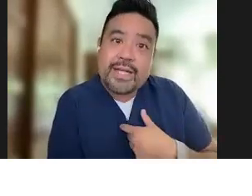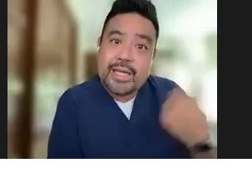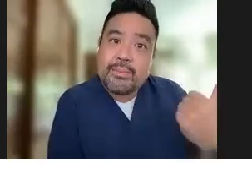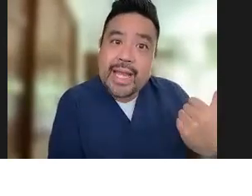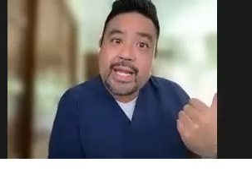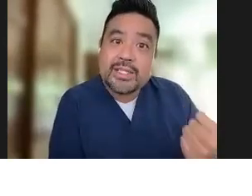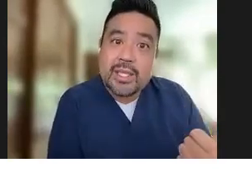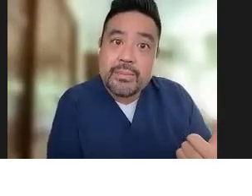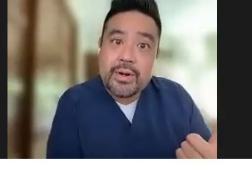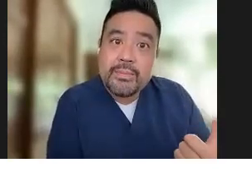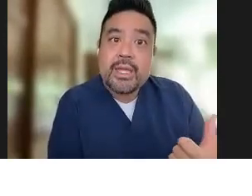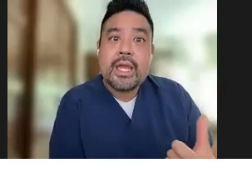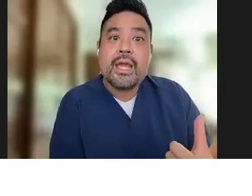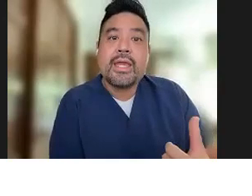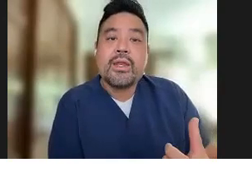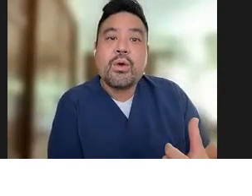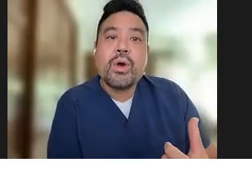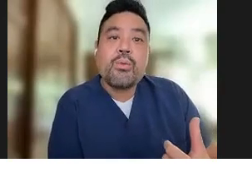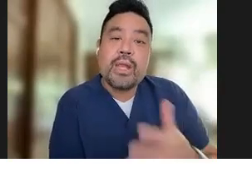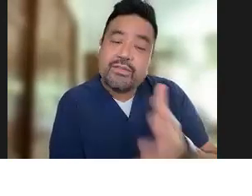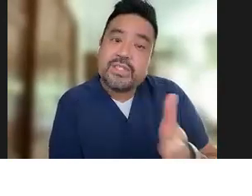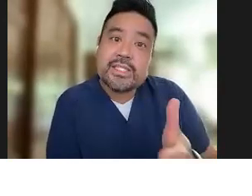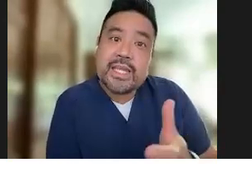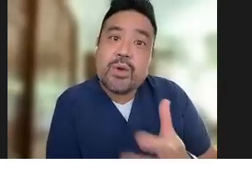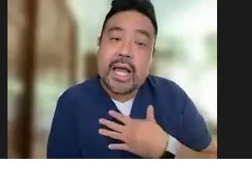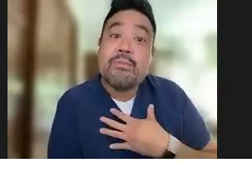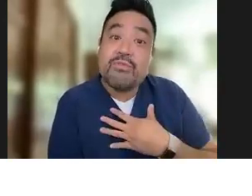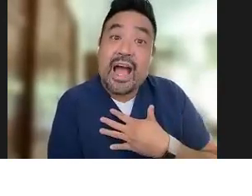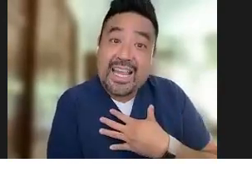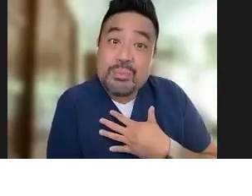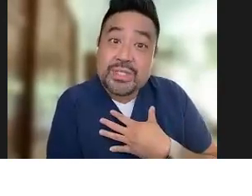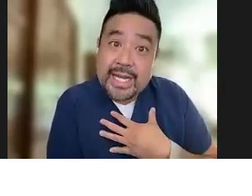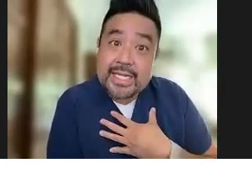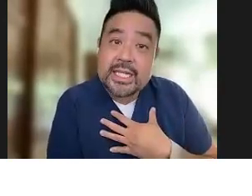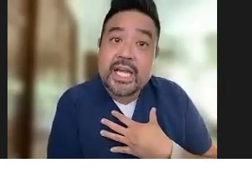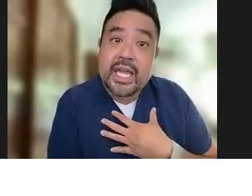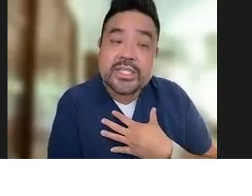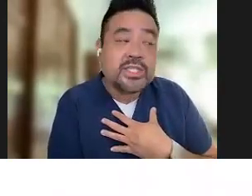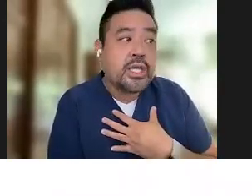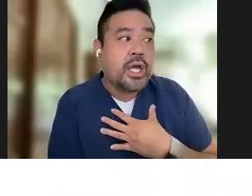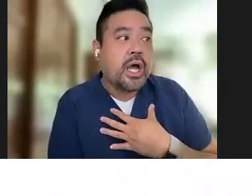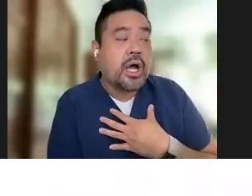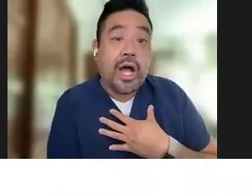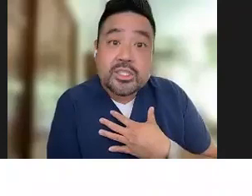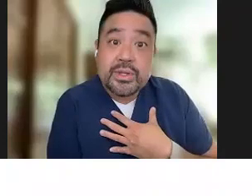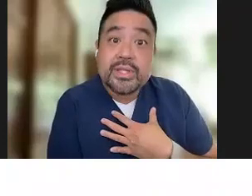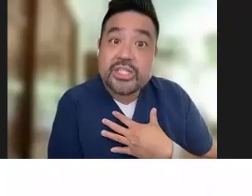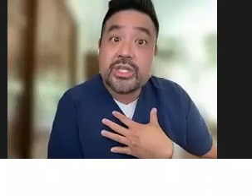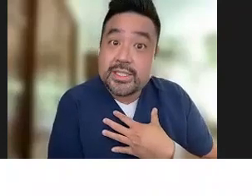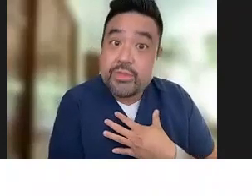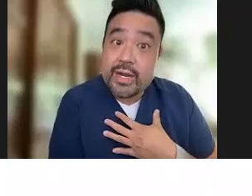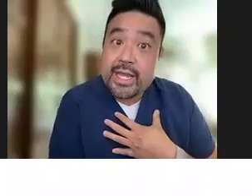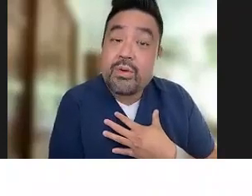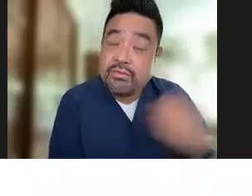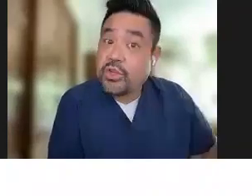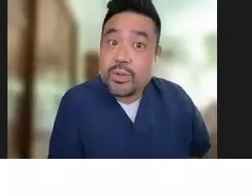I was vaccinated back in December, and then what I've said is now is I'm highly protected against hospitalization